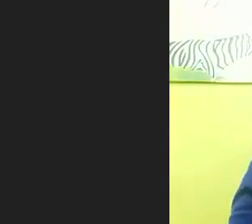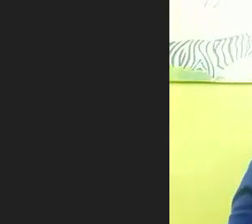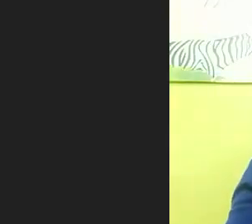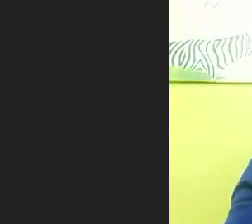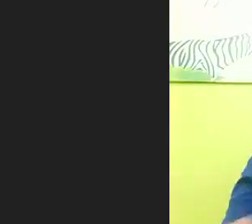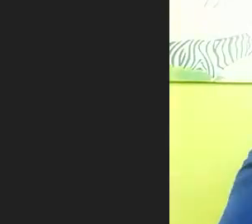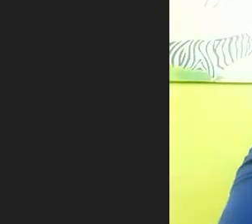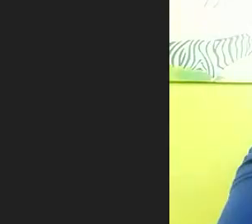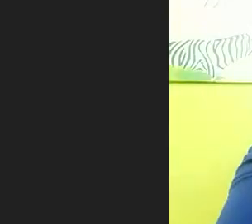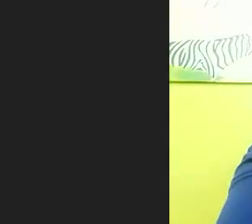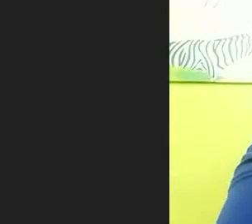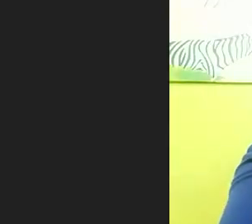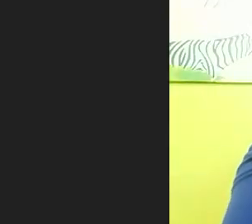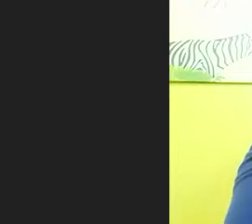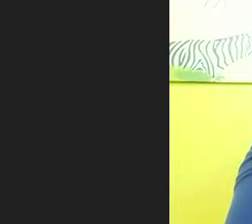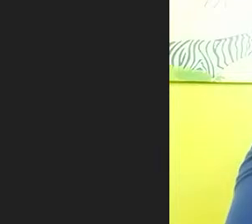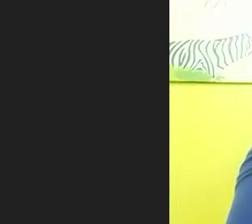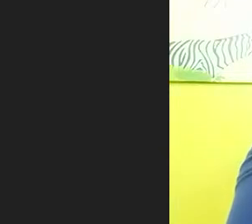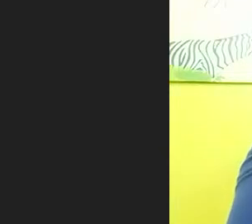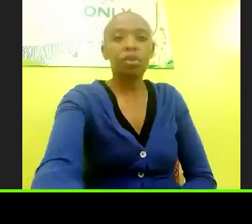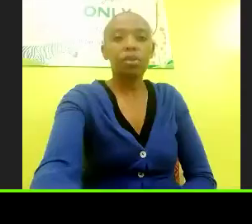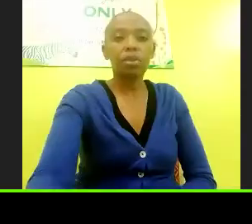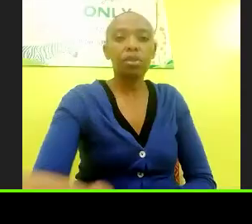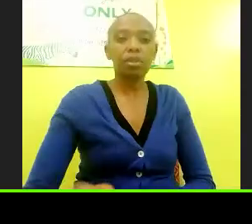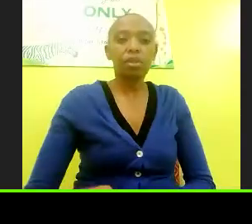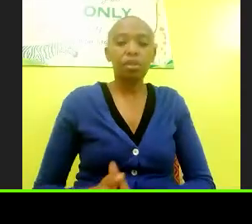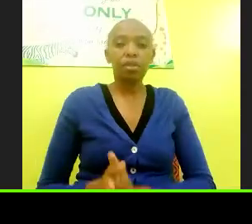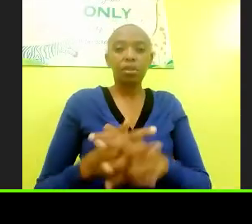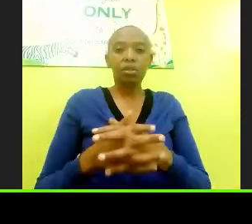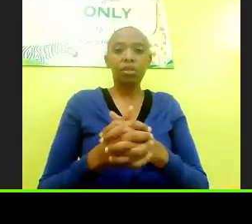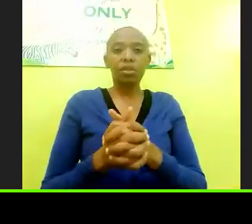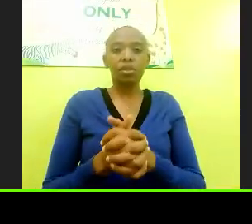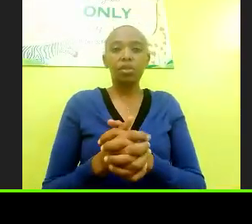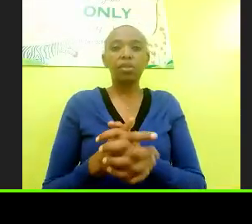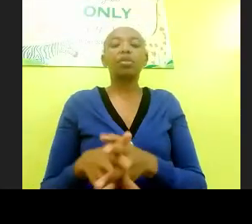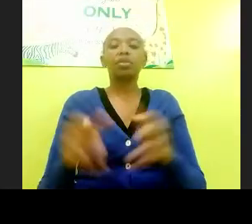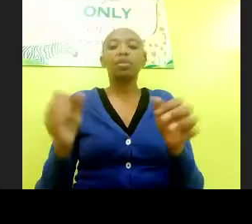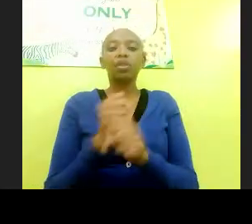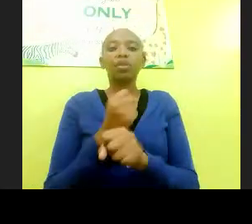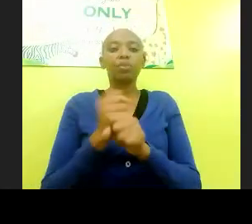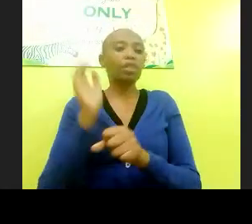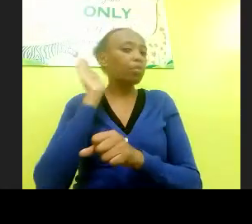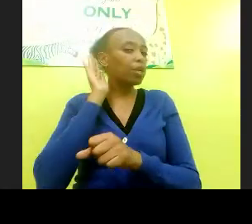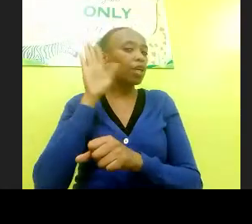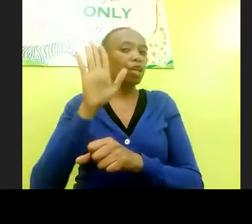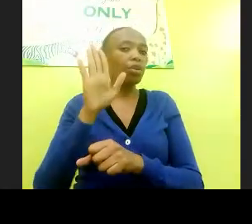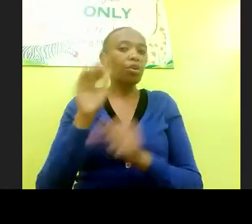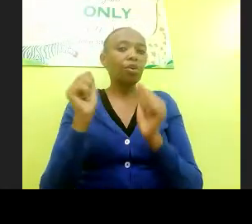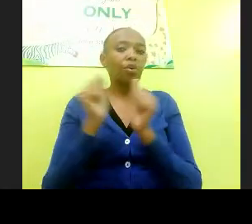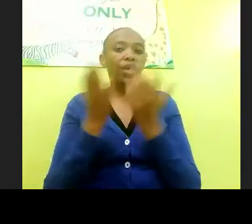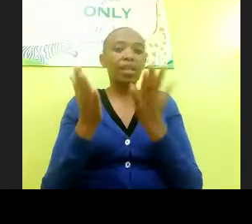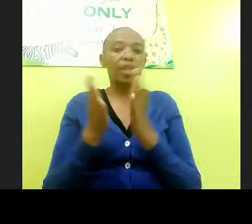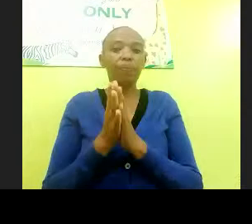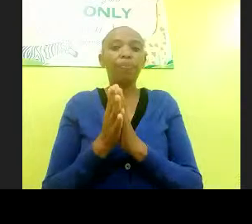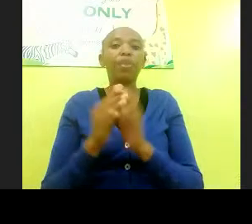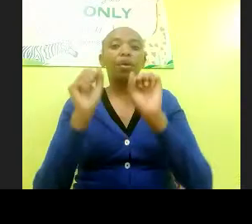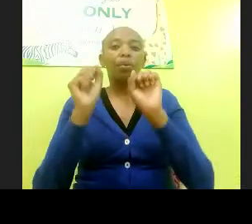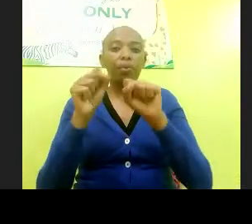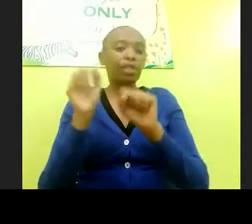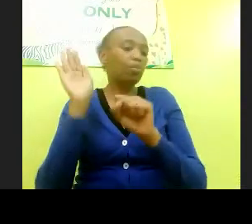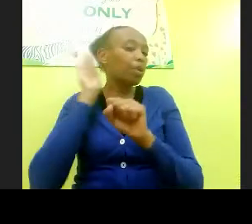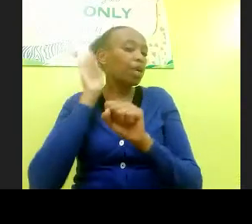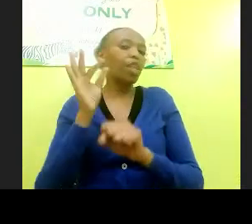me? Yes? Não sei se pode me ouvir. We can hear someone with the... We can hear the French